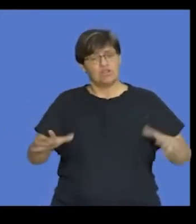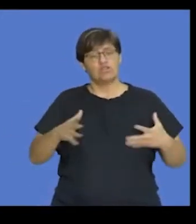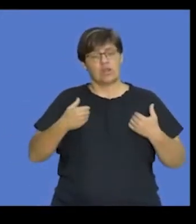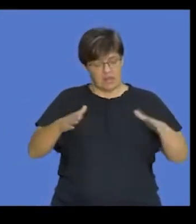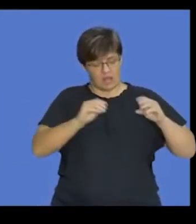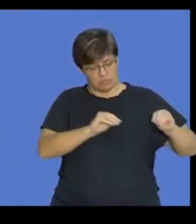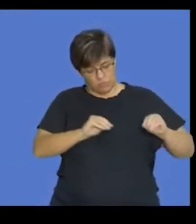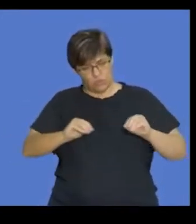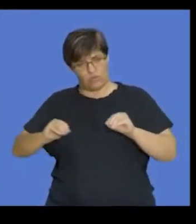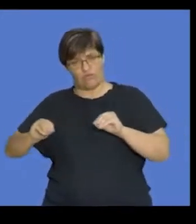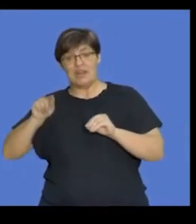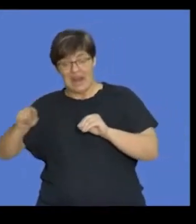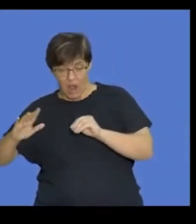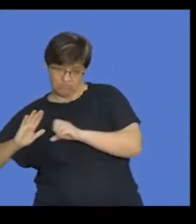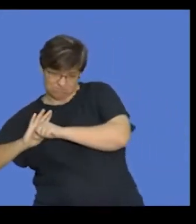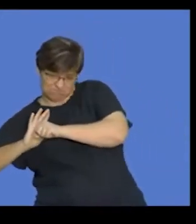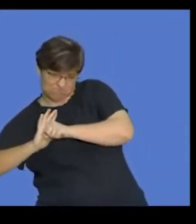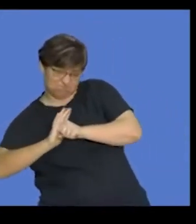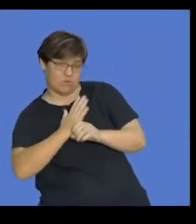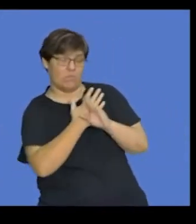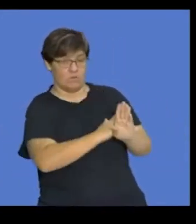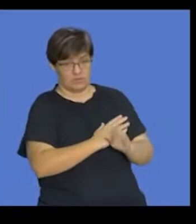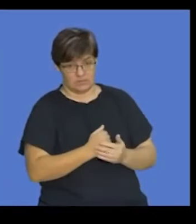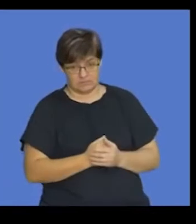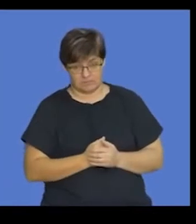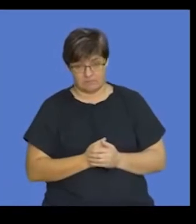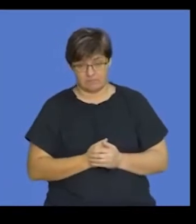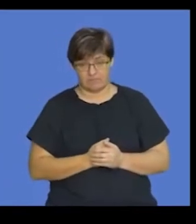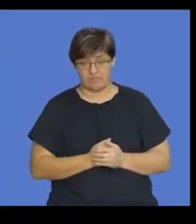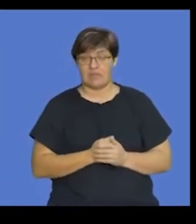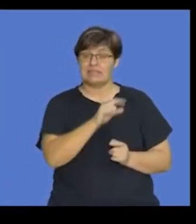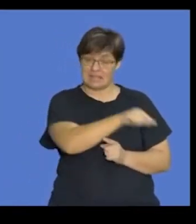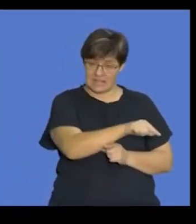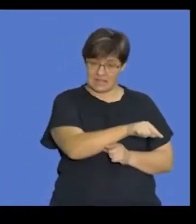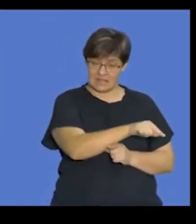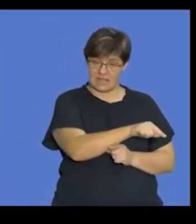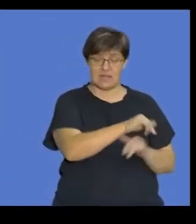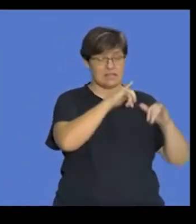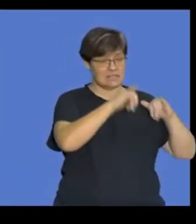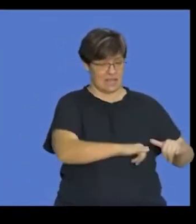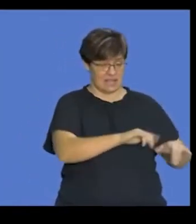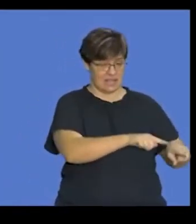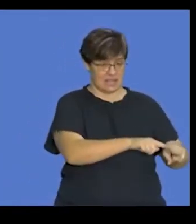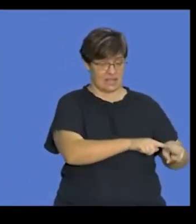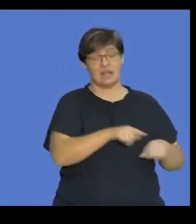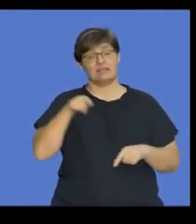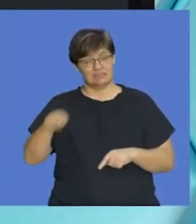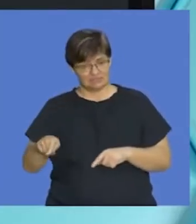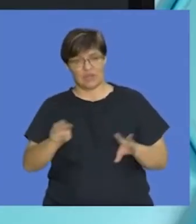but the actual motion of an object moving relative to a surface. So static,